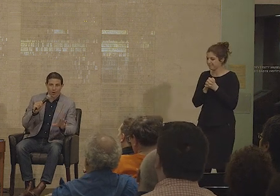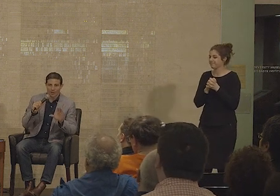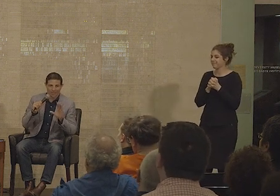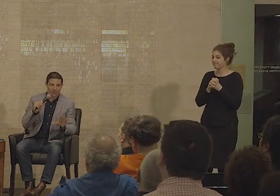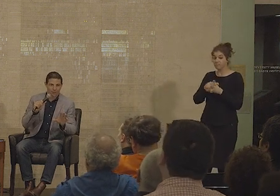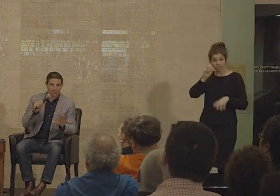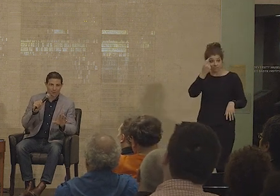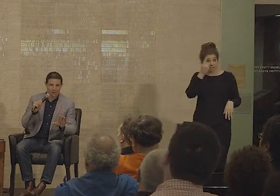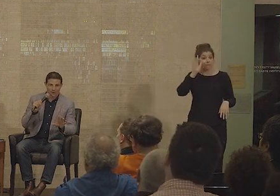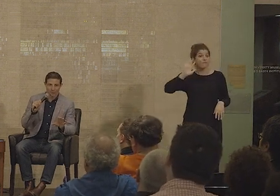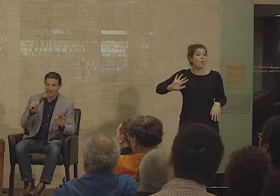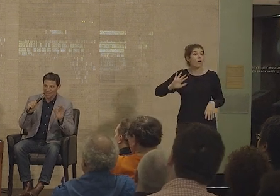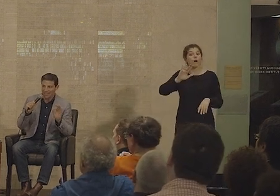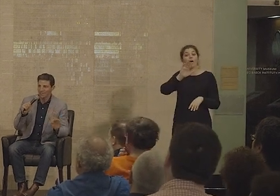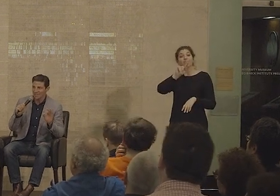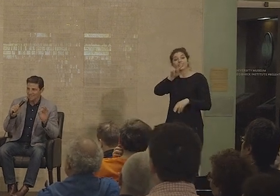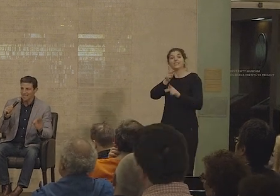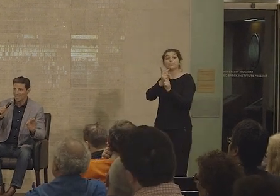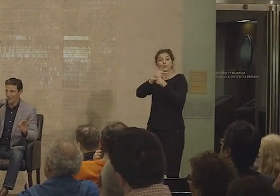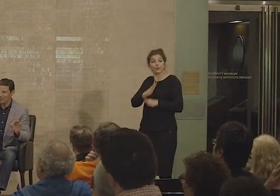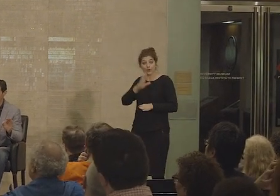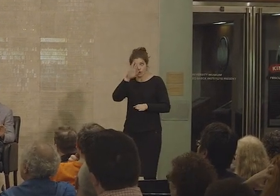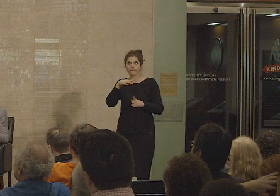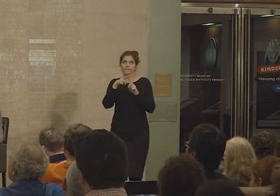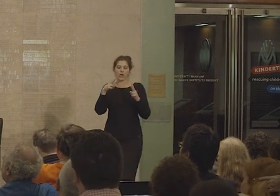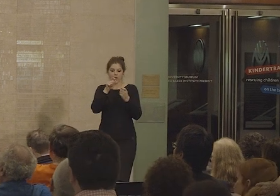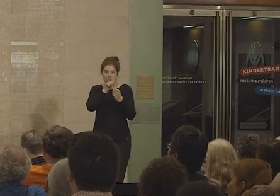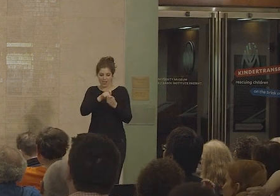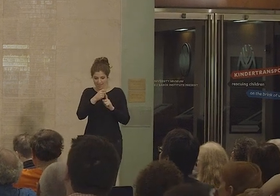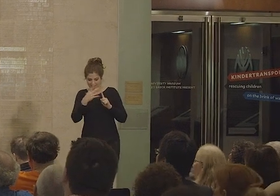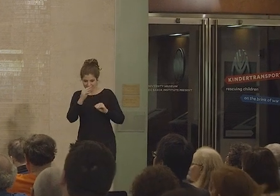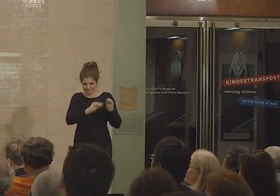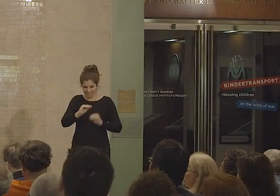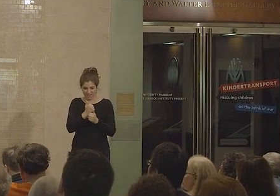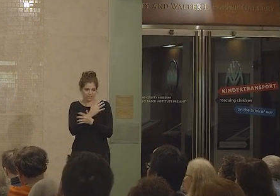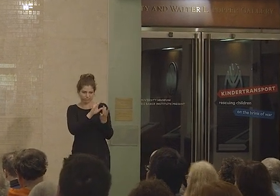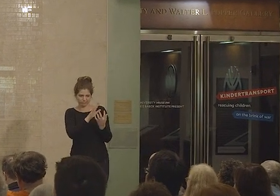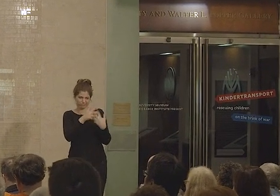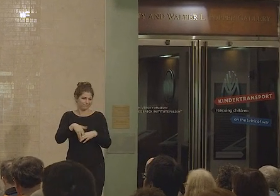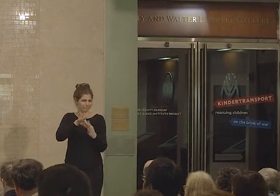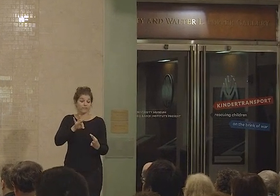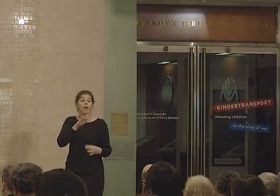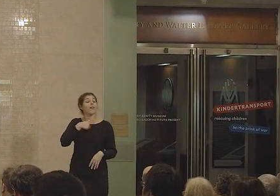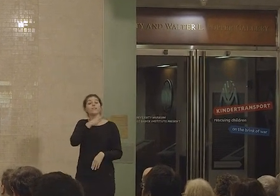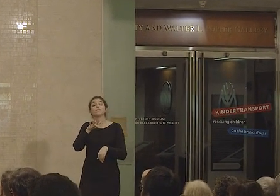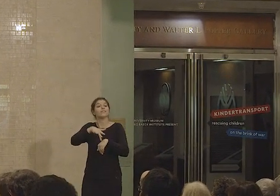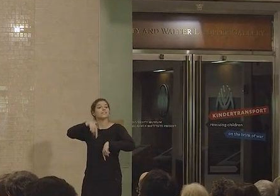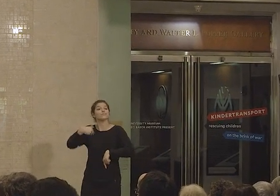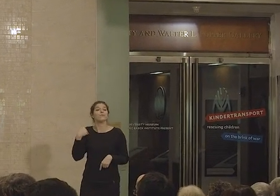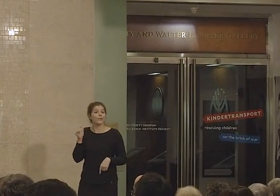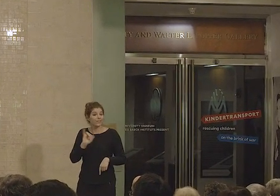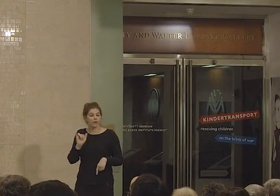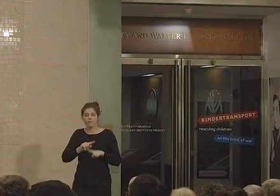she's a former television producer by the attention to detail that she has in putting this together. And I've never been here before either, but I'm